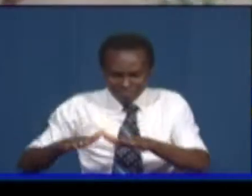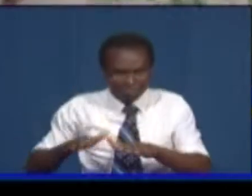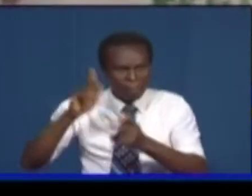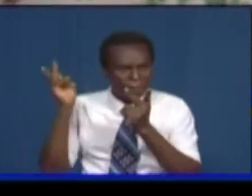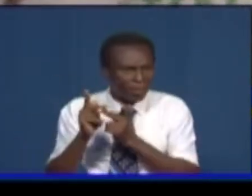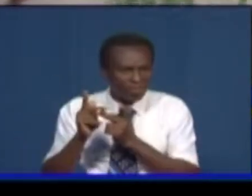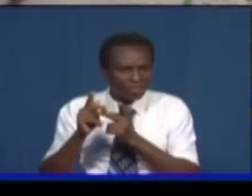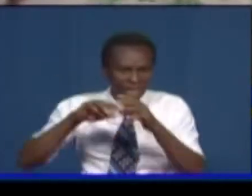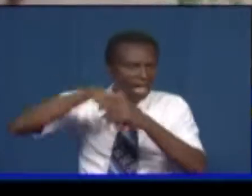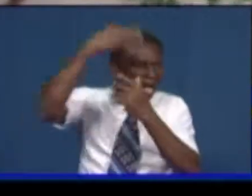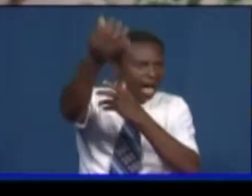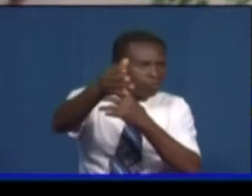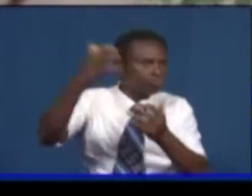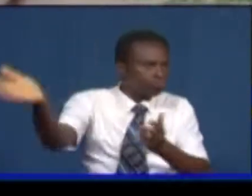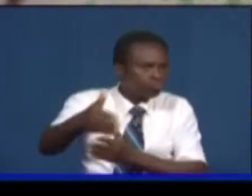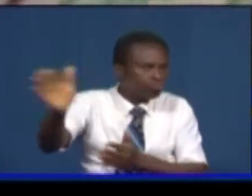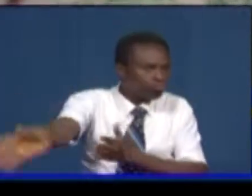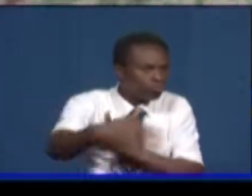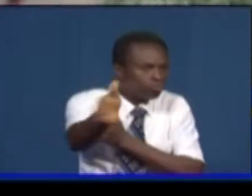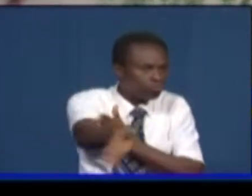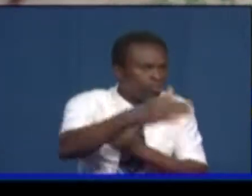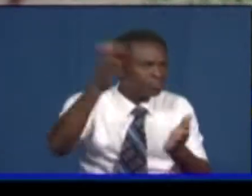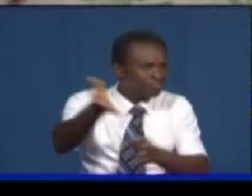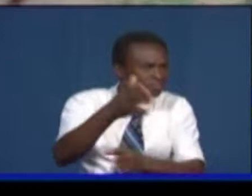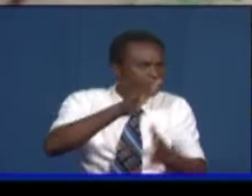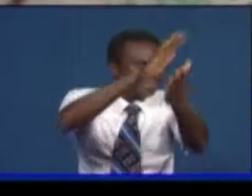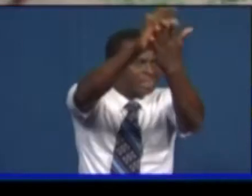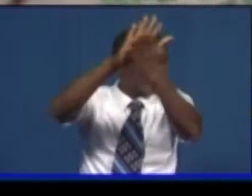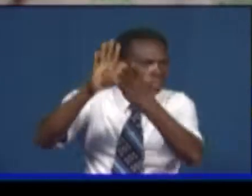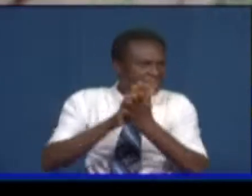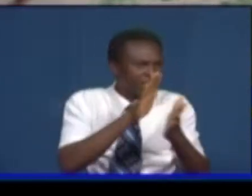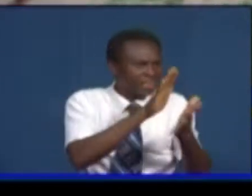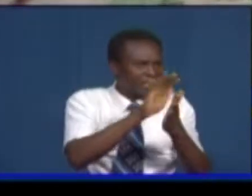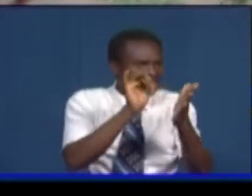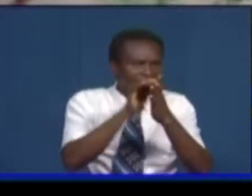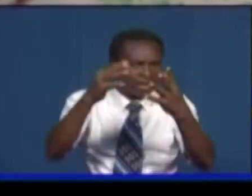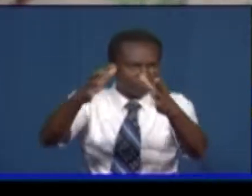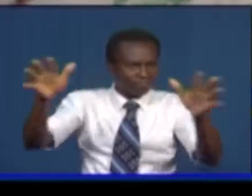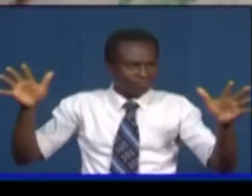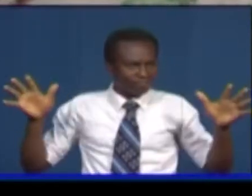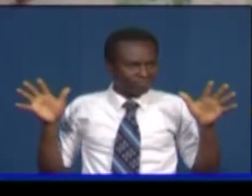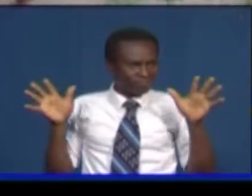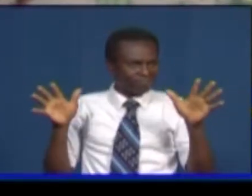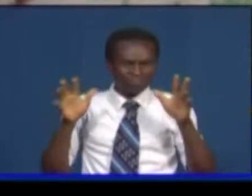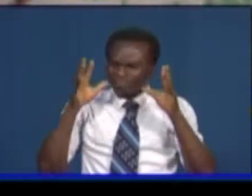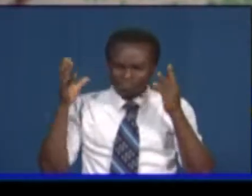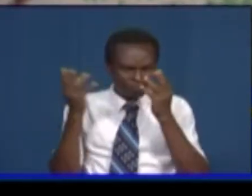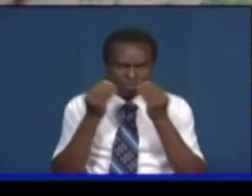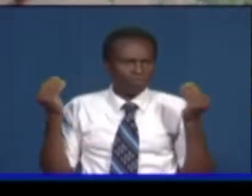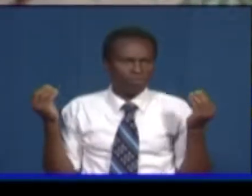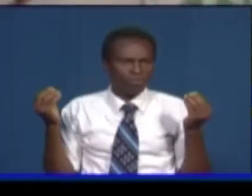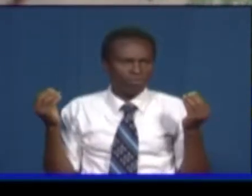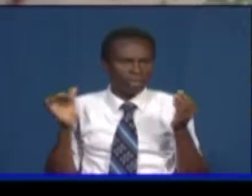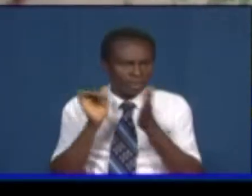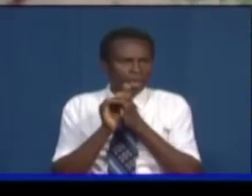neat, because it's important they do that, so that it doesn't create... People